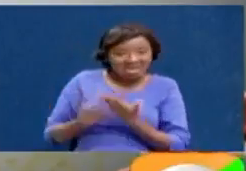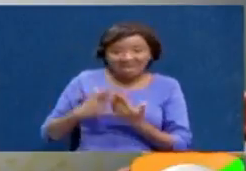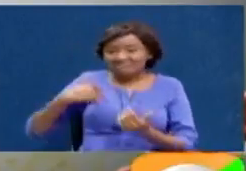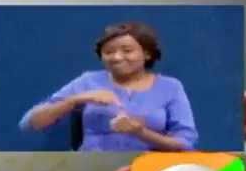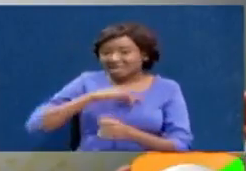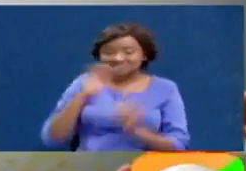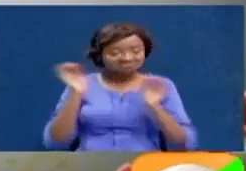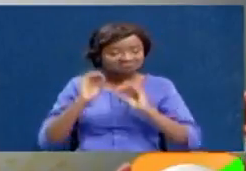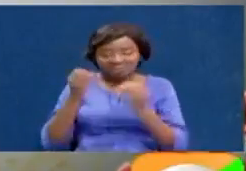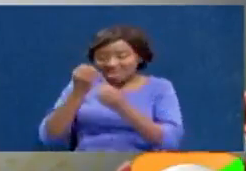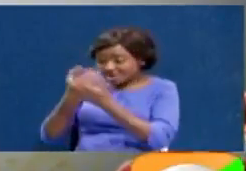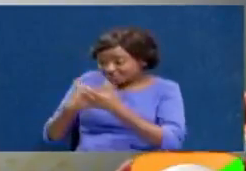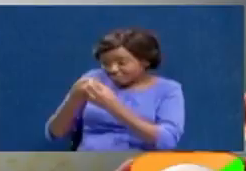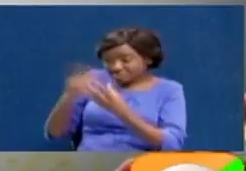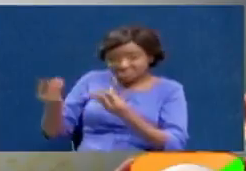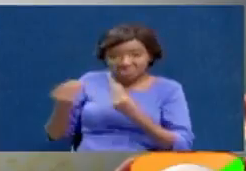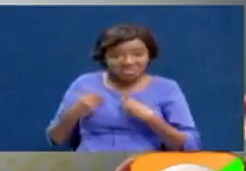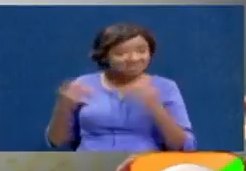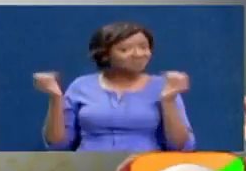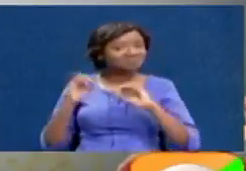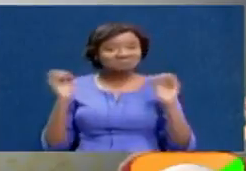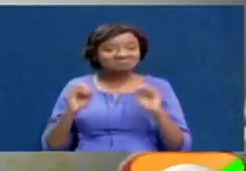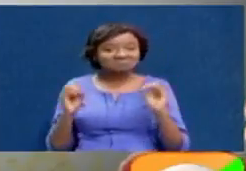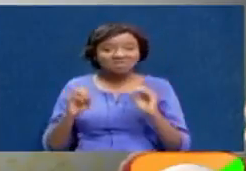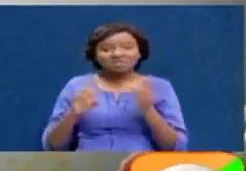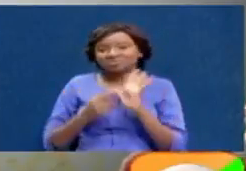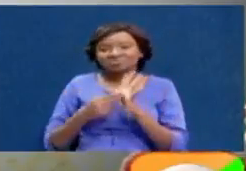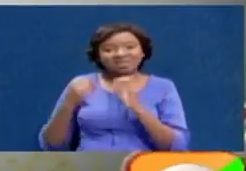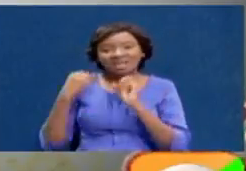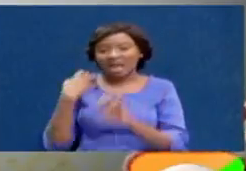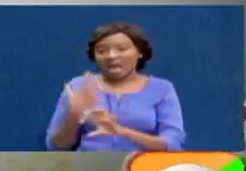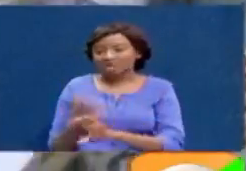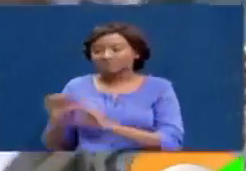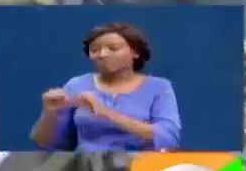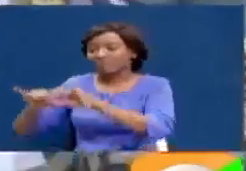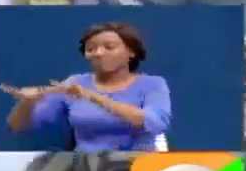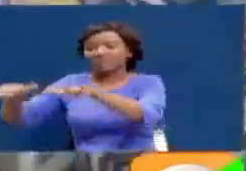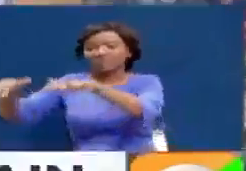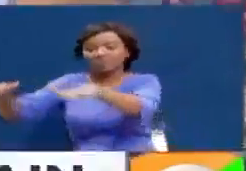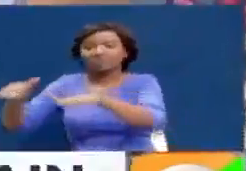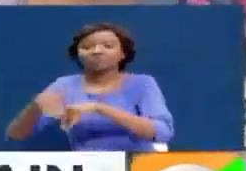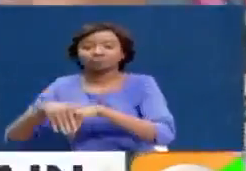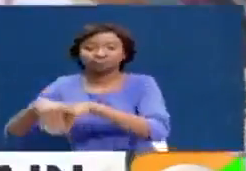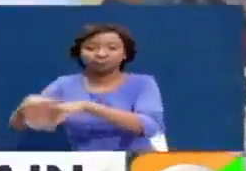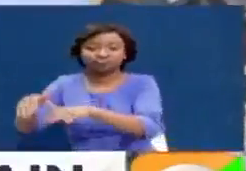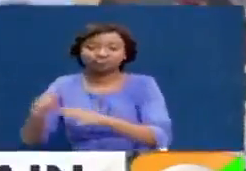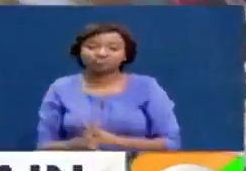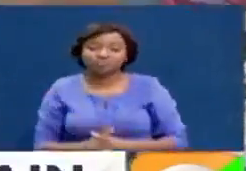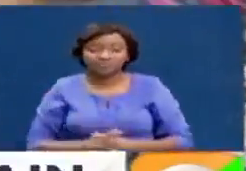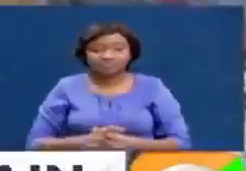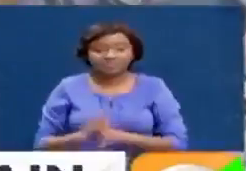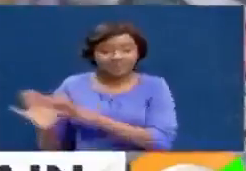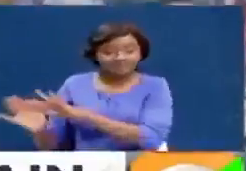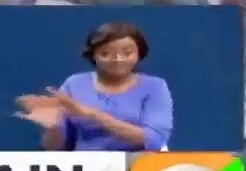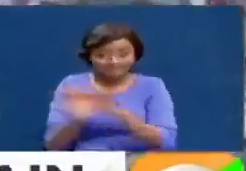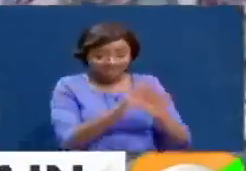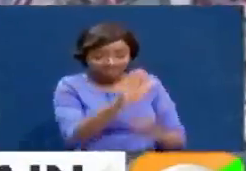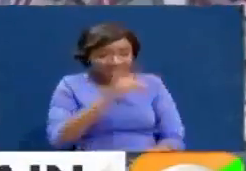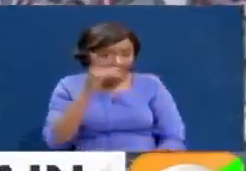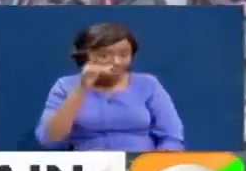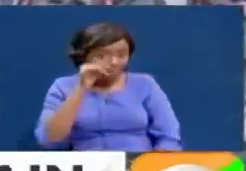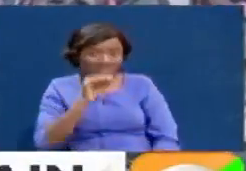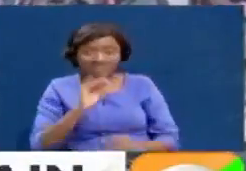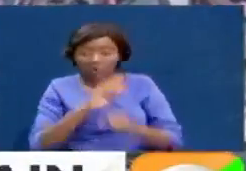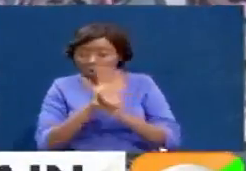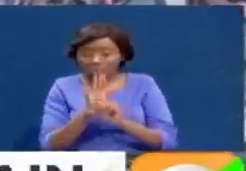uncooperative with contact tracing team and thus unable to pursue the transmission chain further. In Mombasa, though, the spread